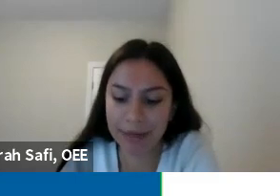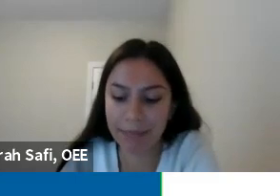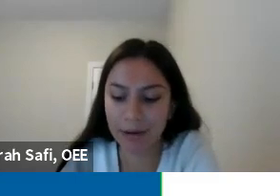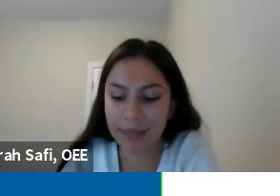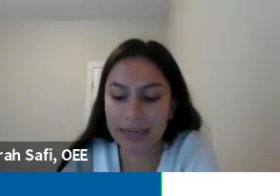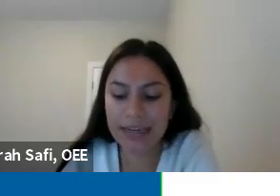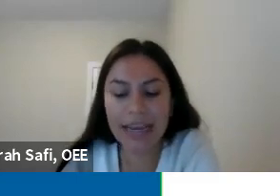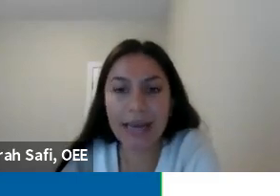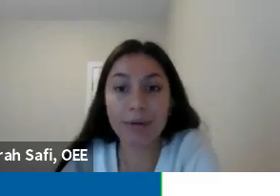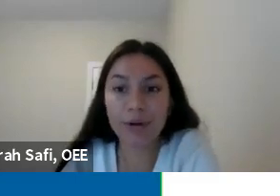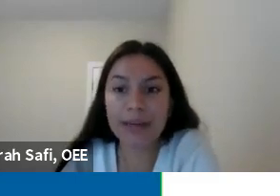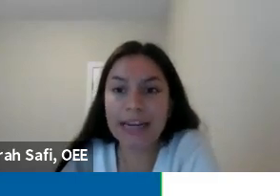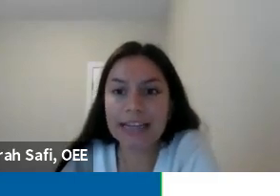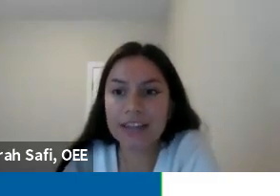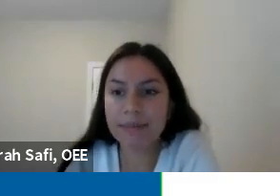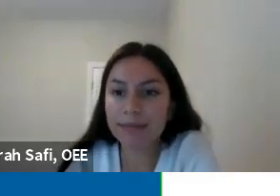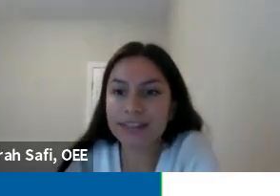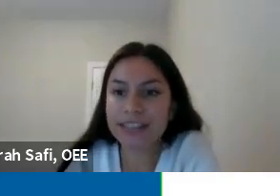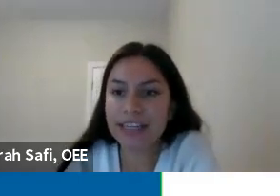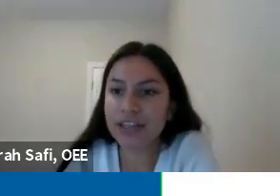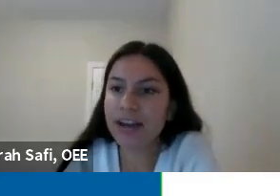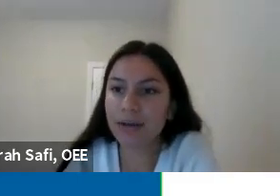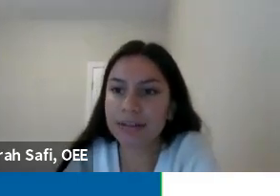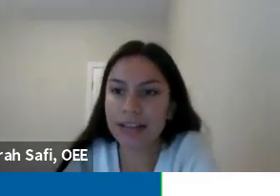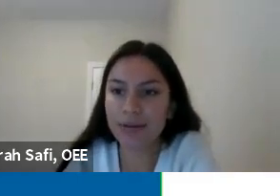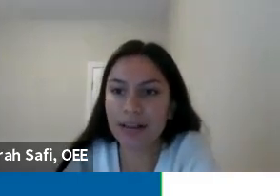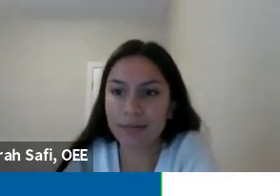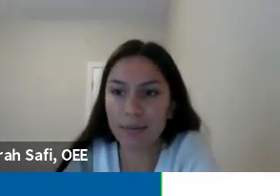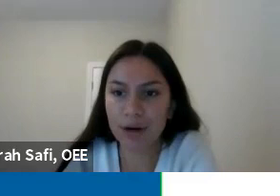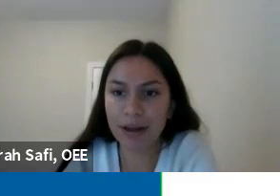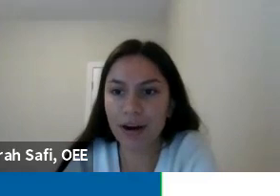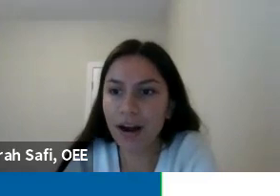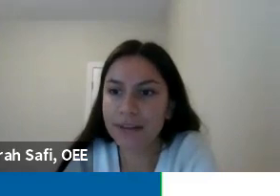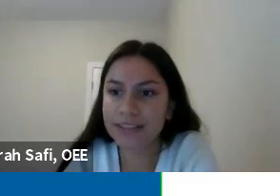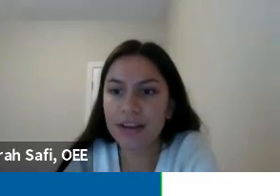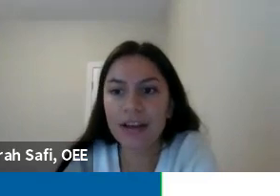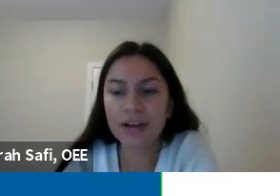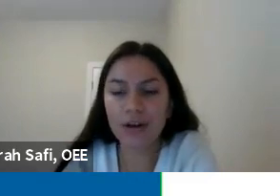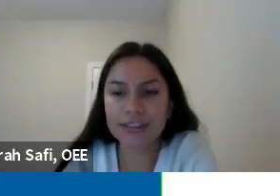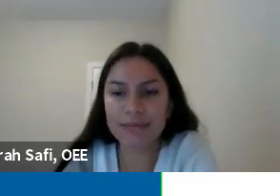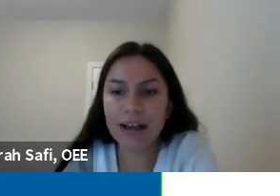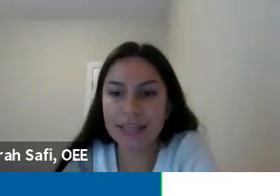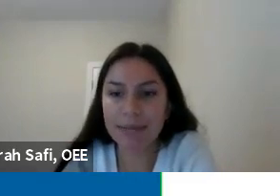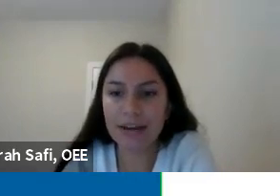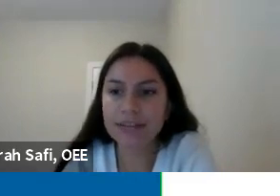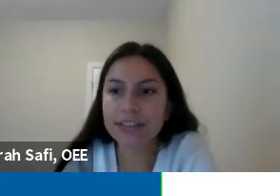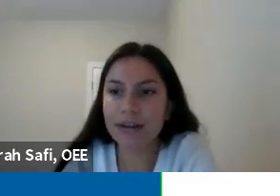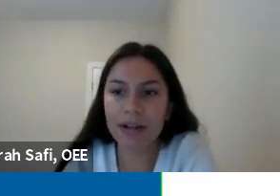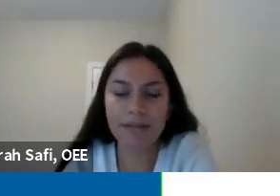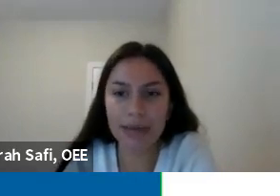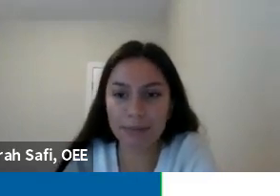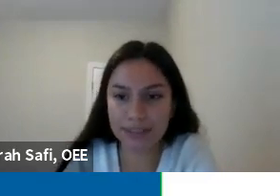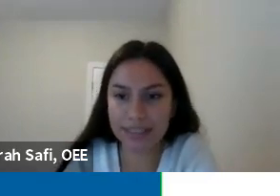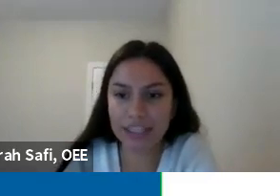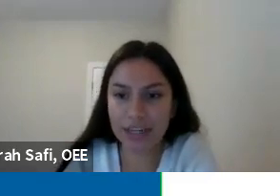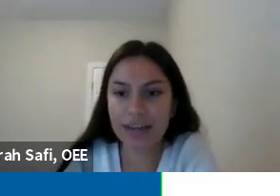of Economic Empowerment. And before we get into the main presentation, I will tell you a little bit more about our office, go over some housekeeping notes, then